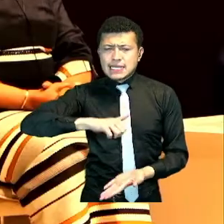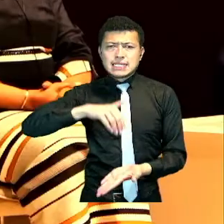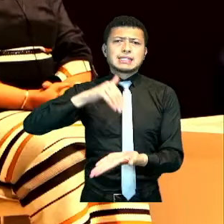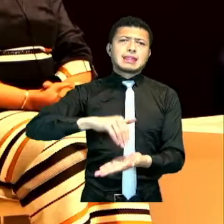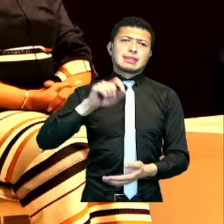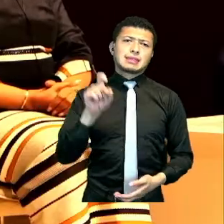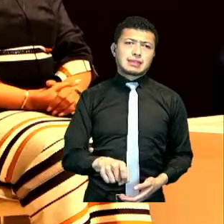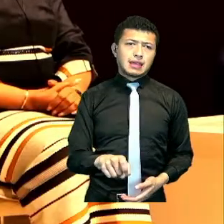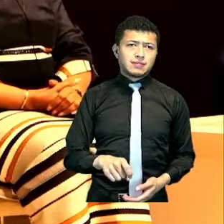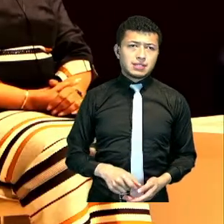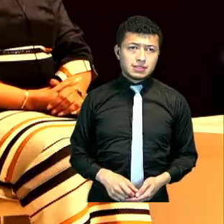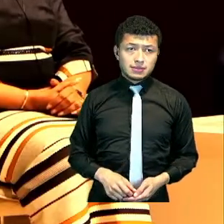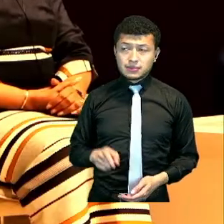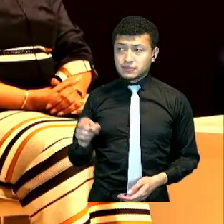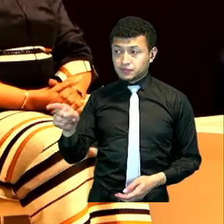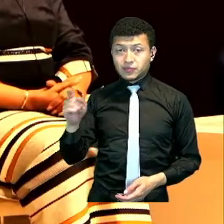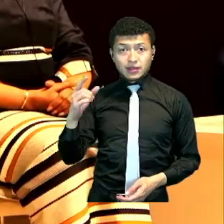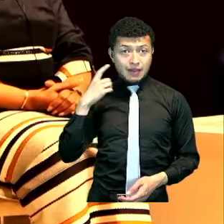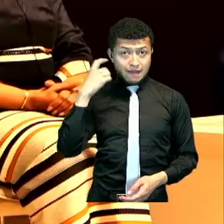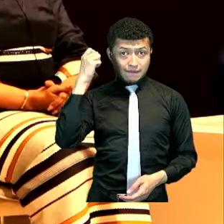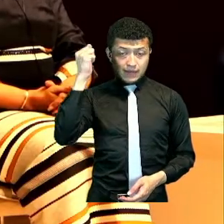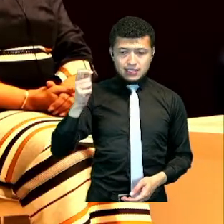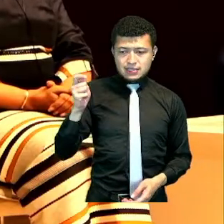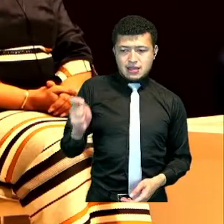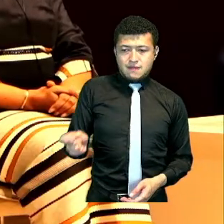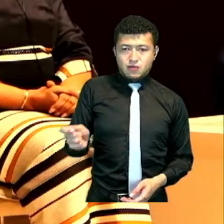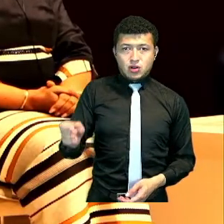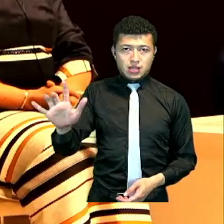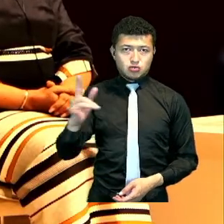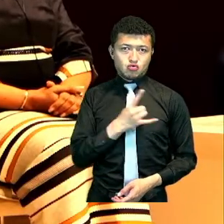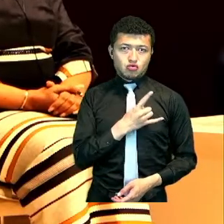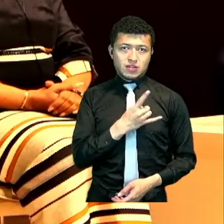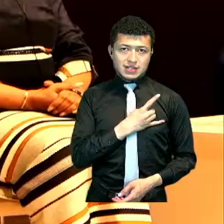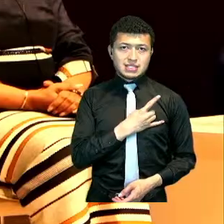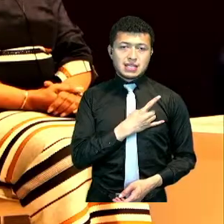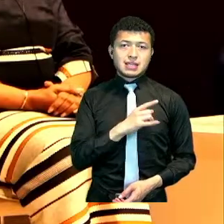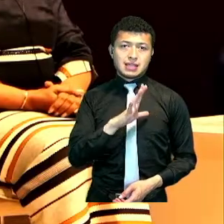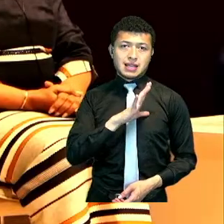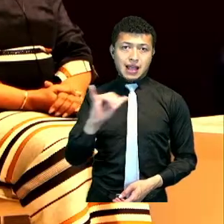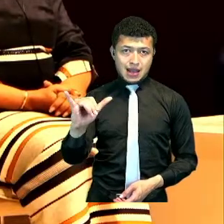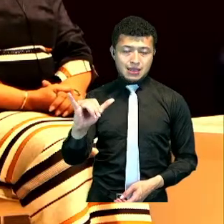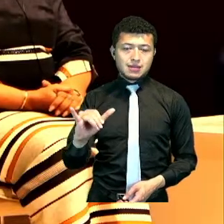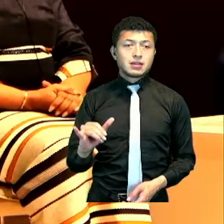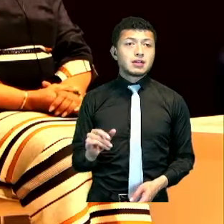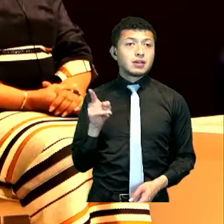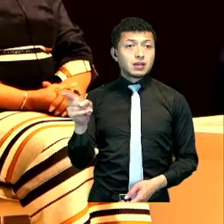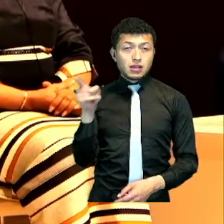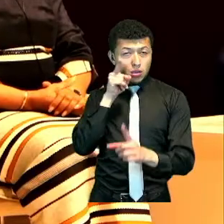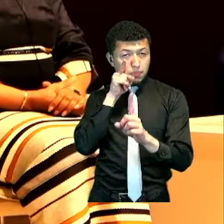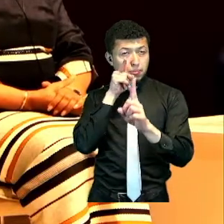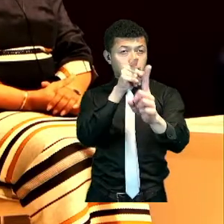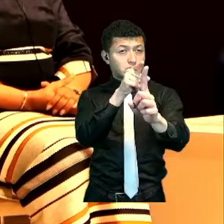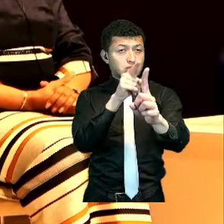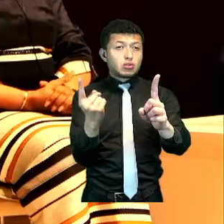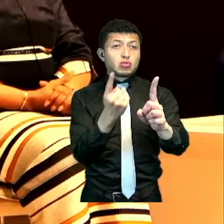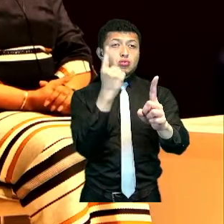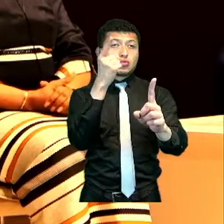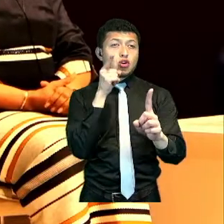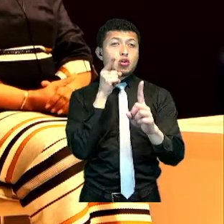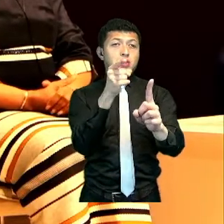not standing to everything. She is a lawyer of the University Santiago de Cali with a common